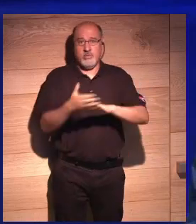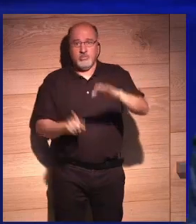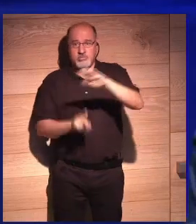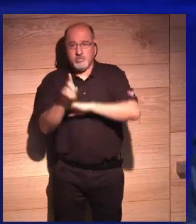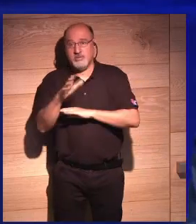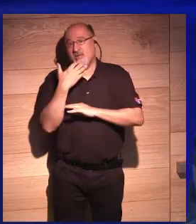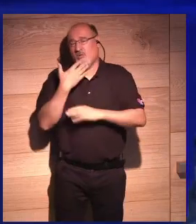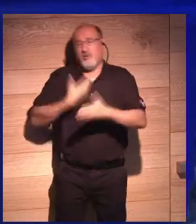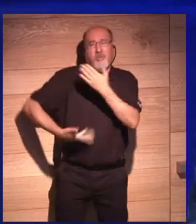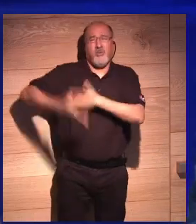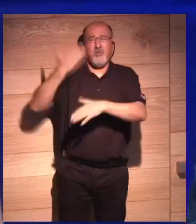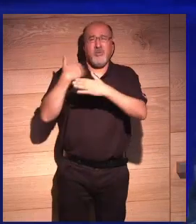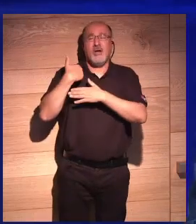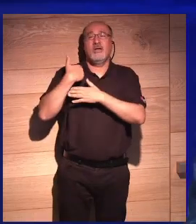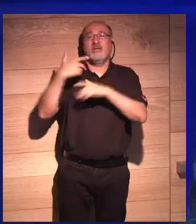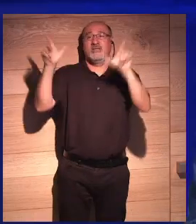it's very normal that we are using